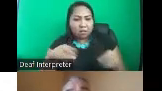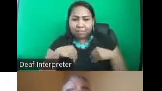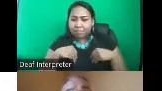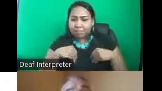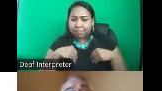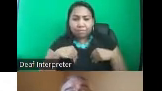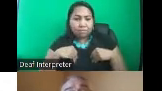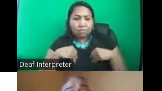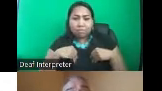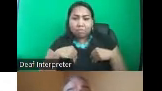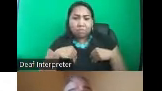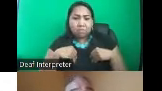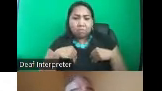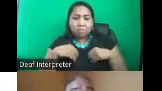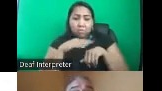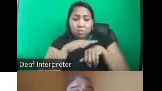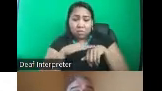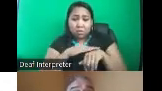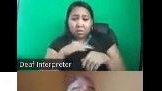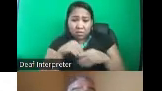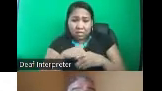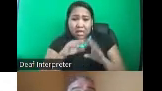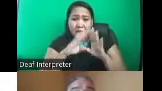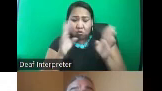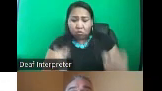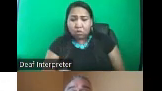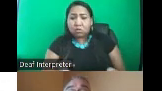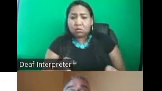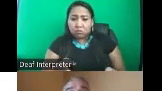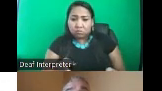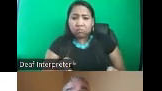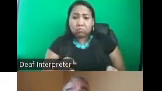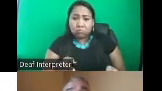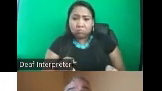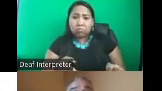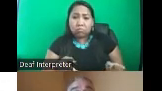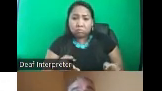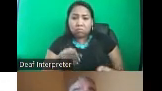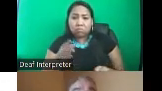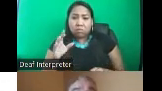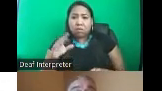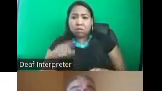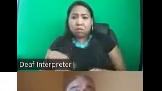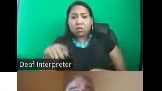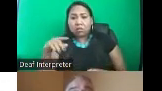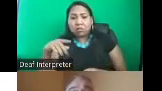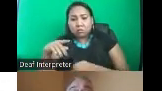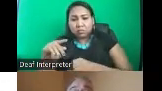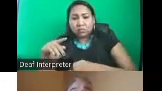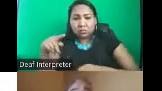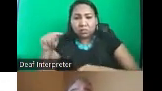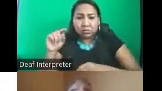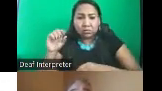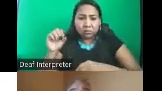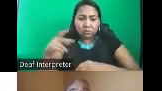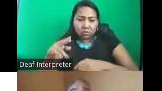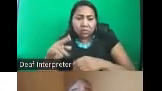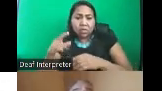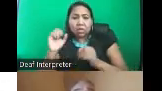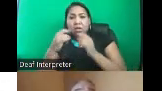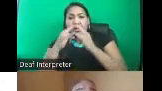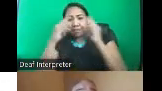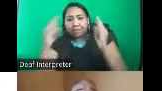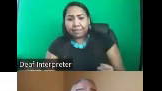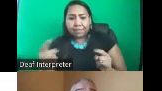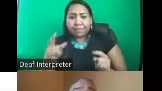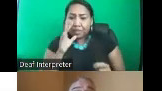to segregation. So this is Oshkosh Indian Camp where Mom lived, so she could go to school and work in the kitchens.